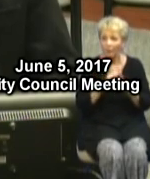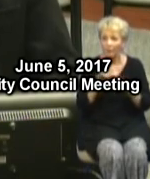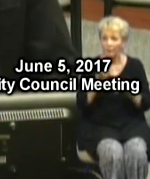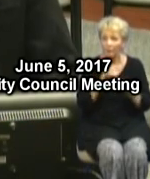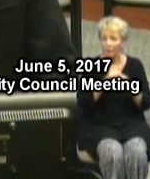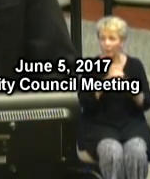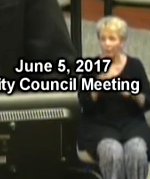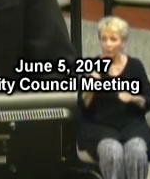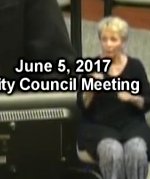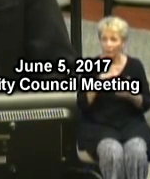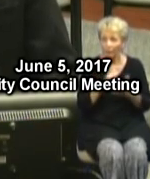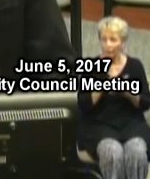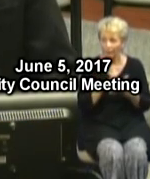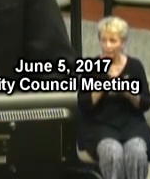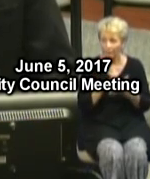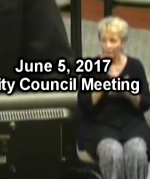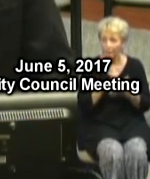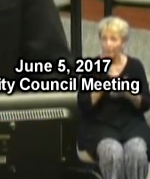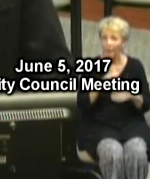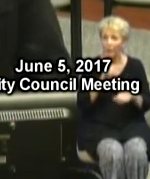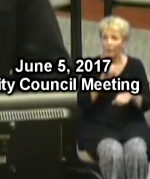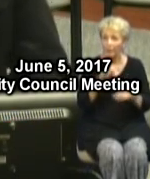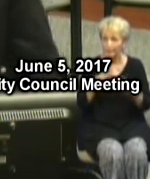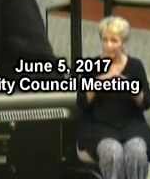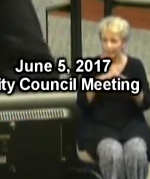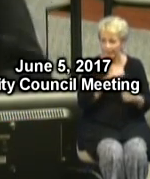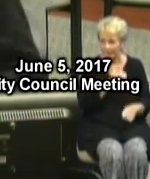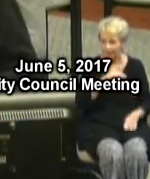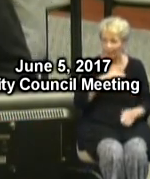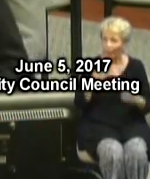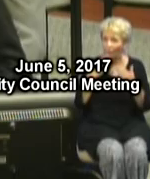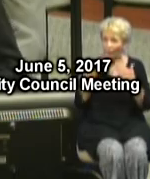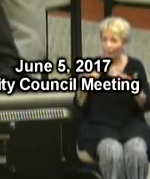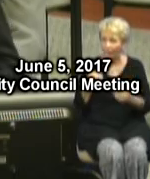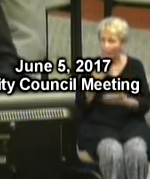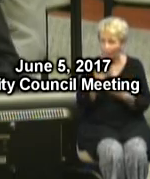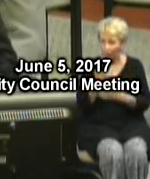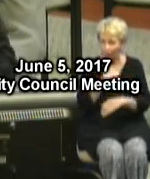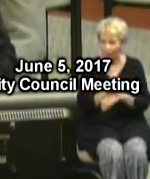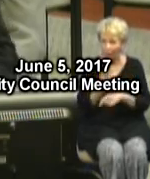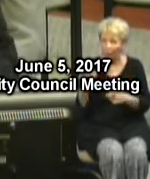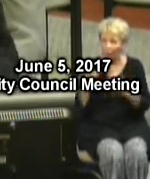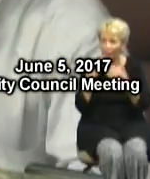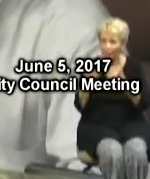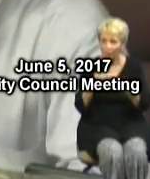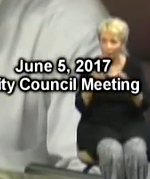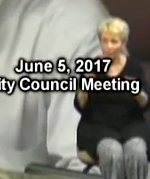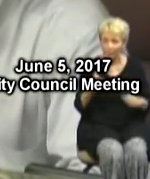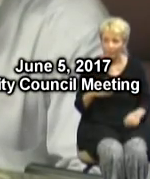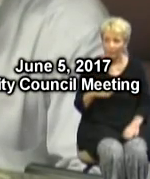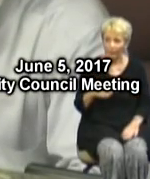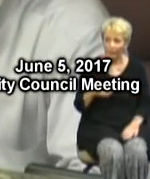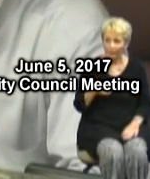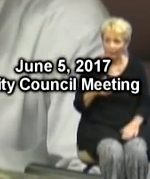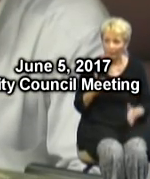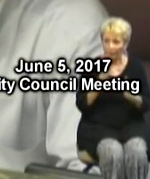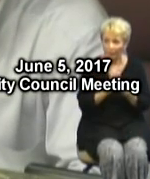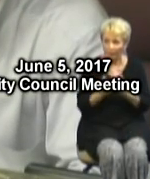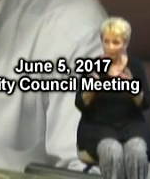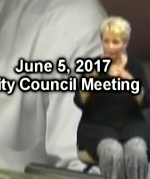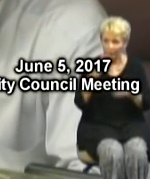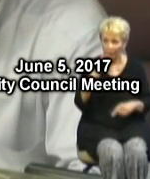all the other Morganton City staff. So thank you. Have a good evening. Thank you so much. Philip, I'll ask you to come back up